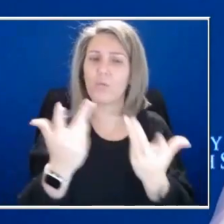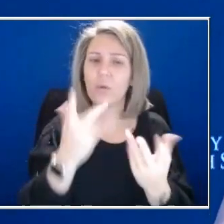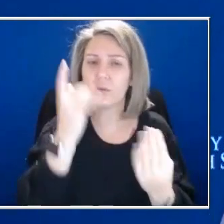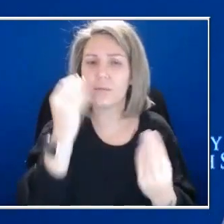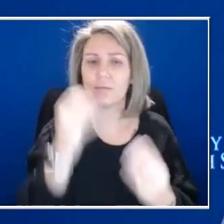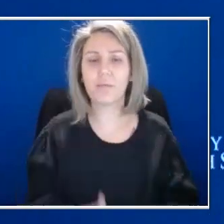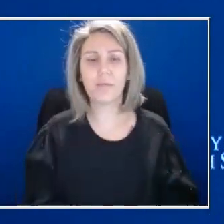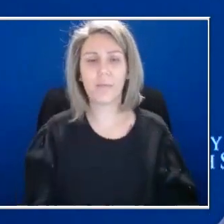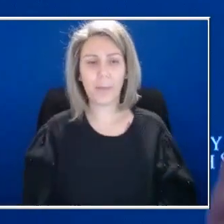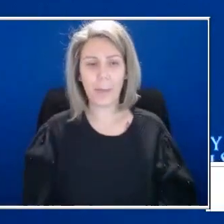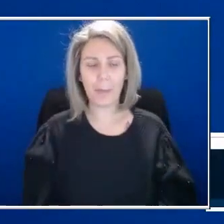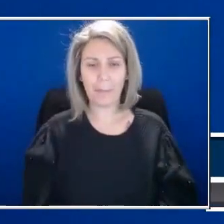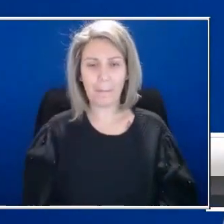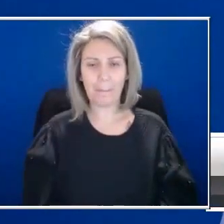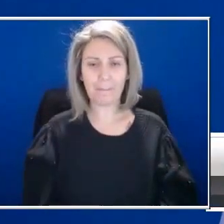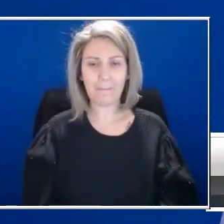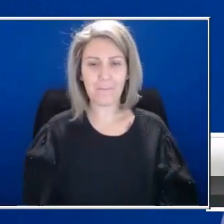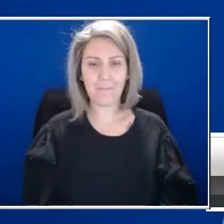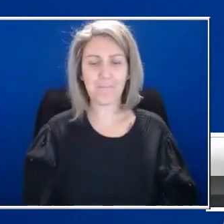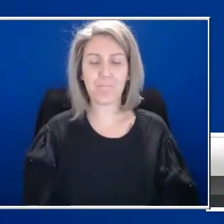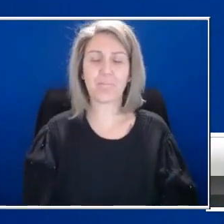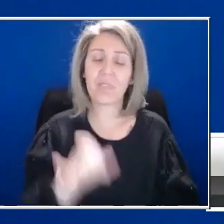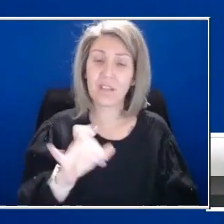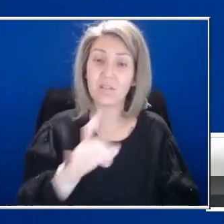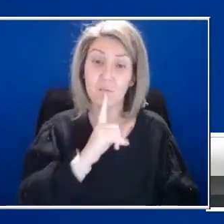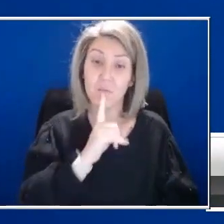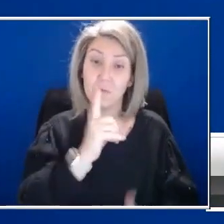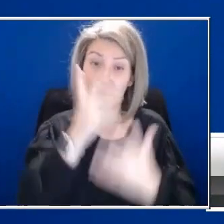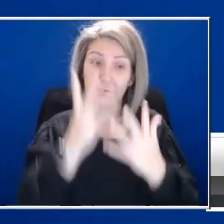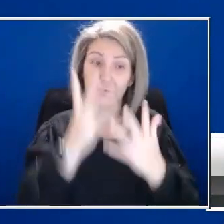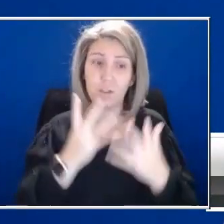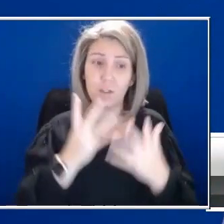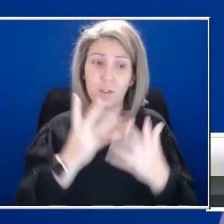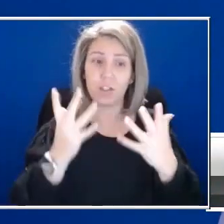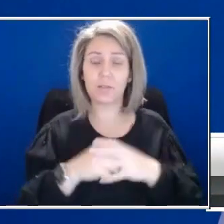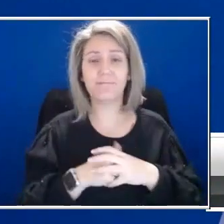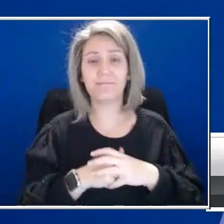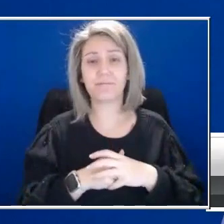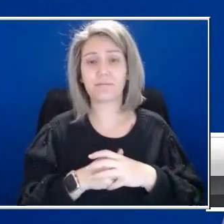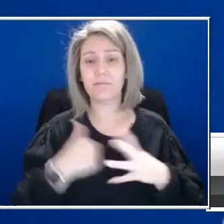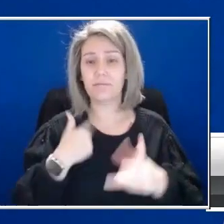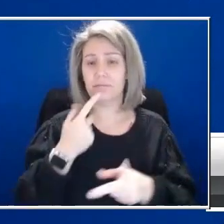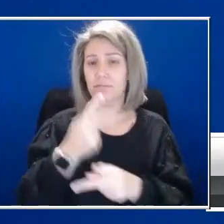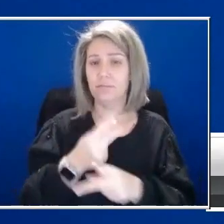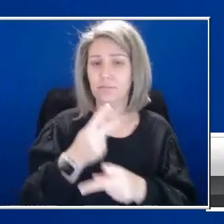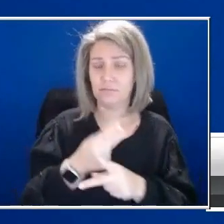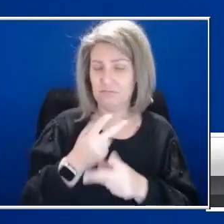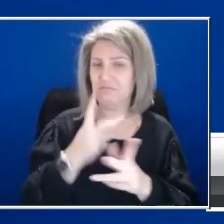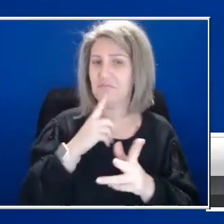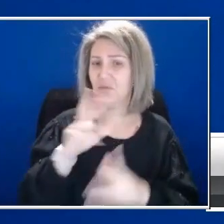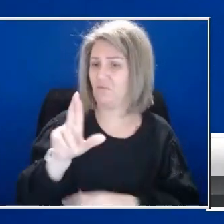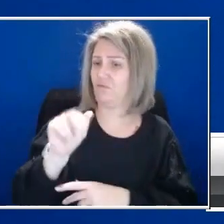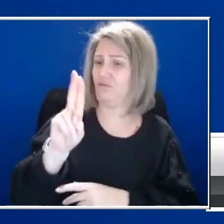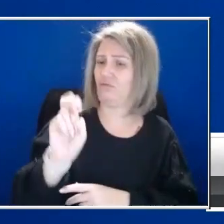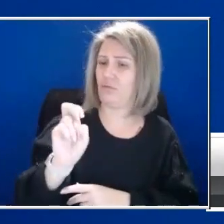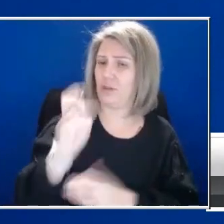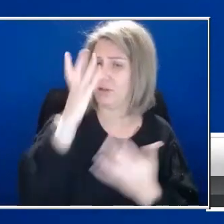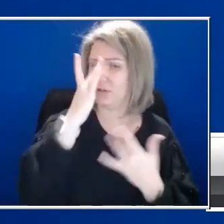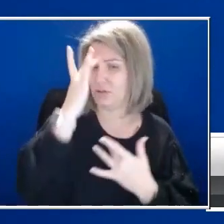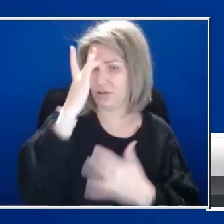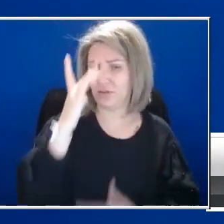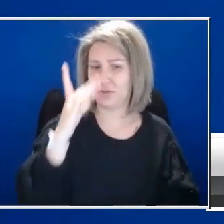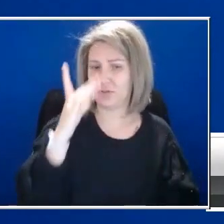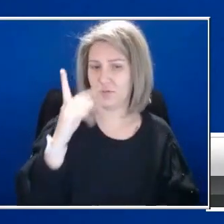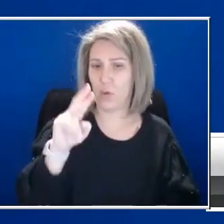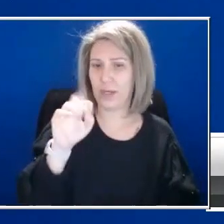think it's terribly unfortunate, and I take care of a rare disease called pulmonary hypertension, and I not infrequently have folks who have found